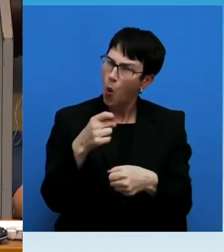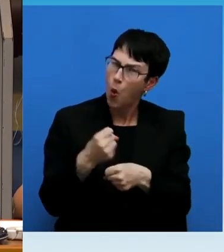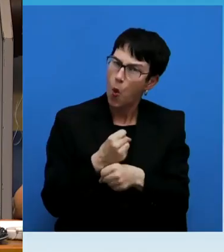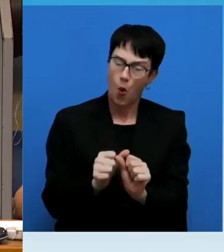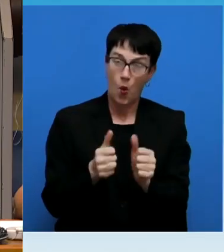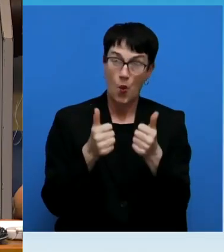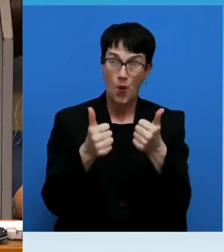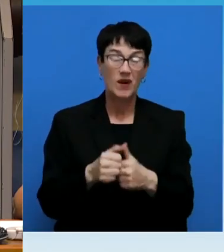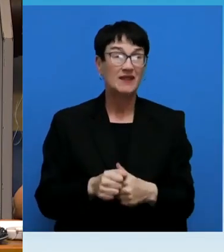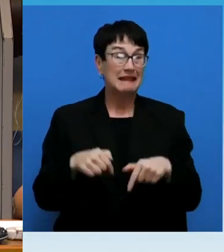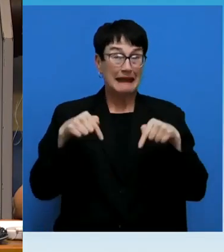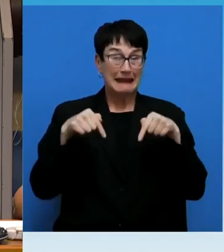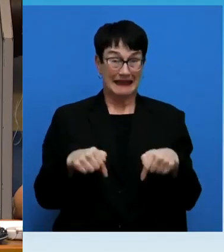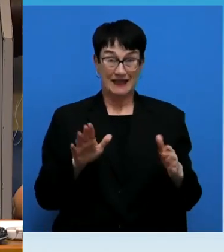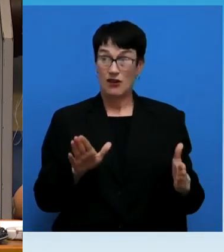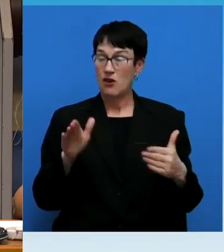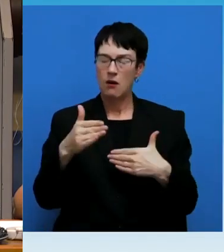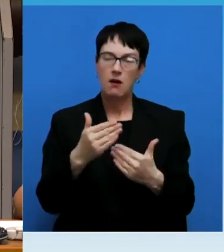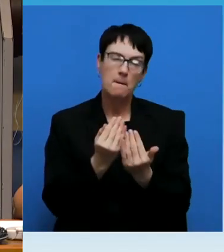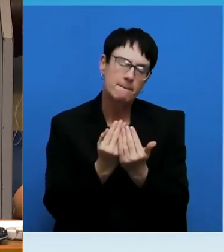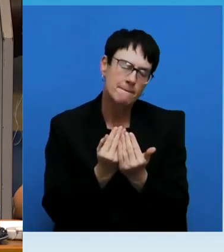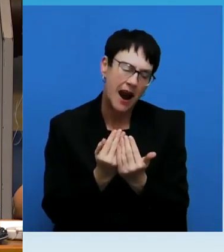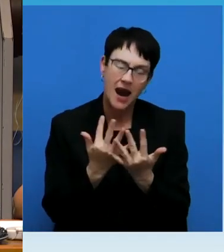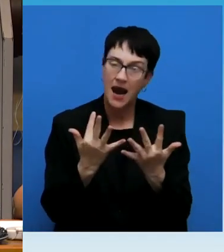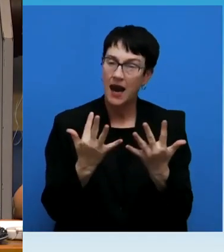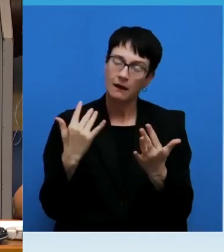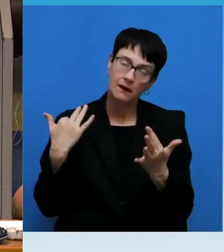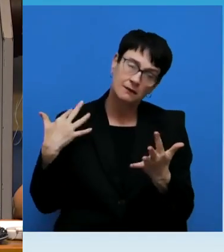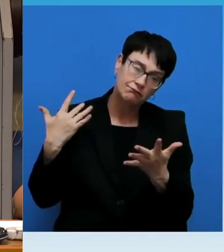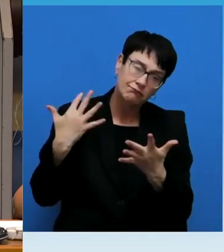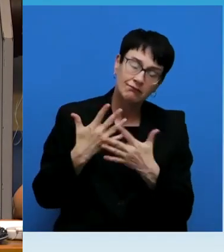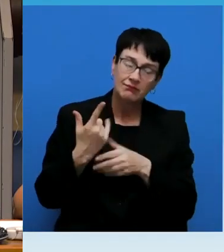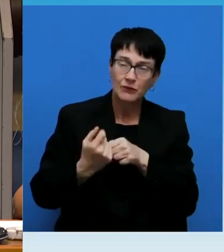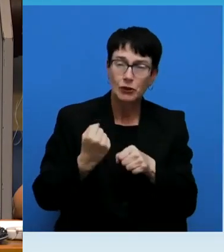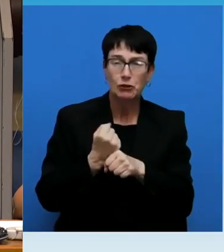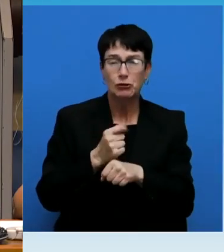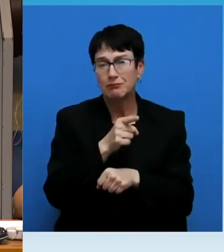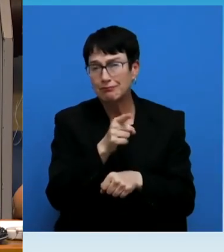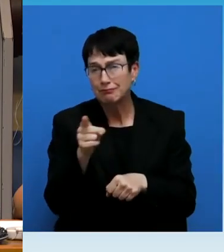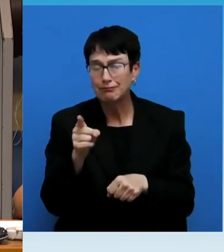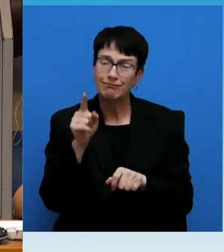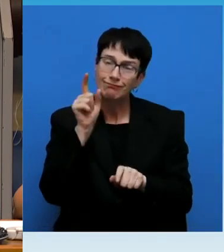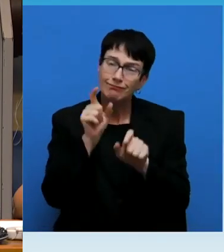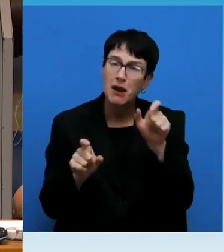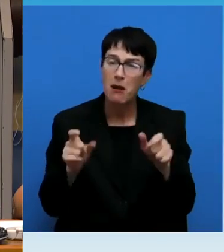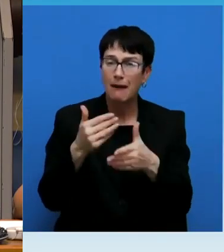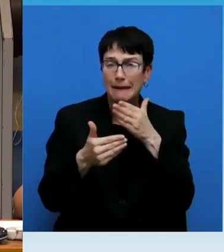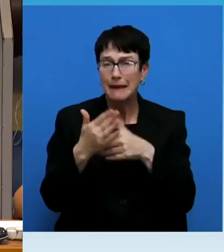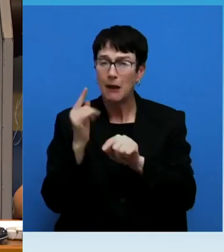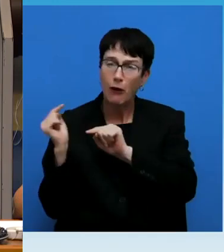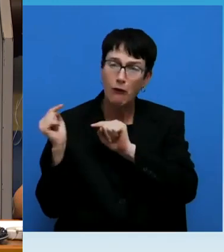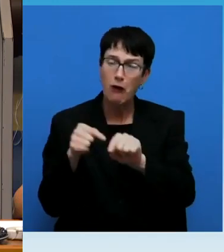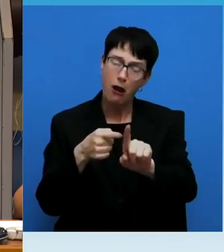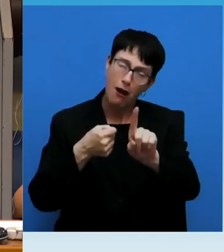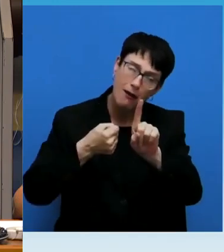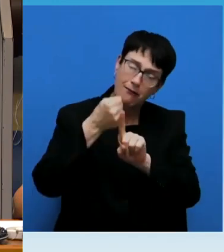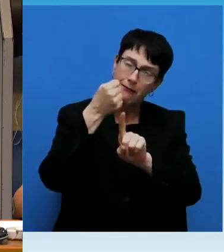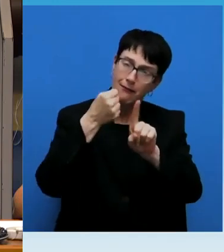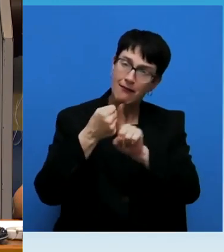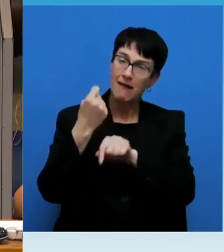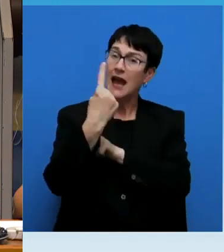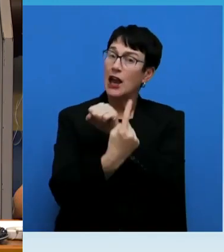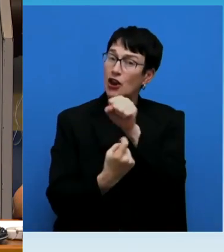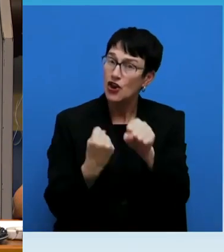silenced, champions of inclusion who come back year after year to demand that the UN be what it promises to